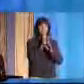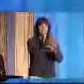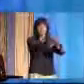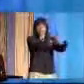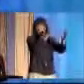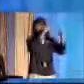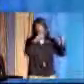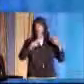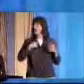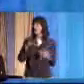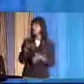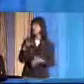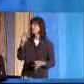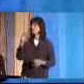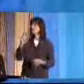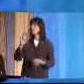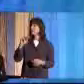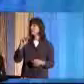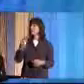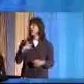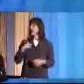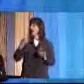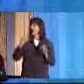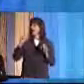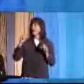being and I'm just telling the truth.